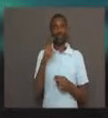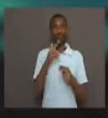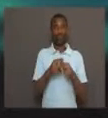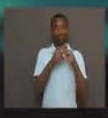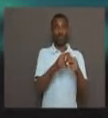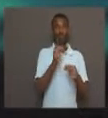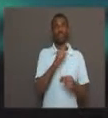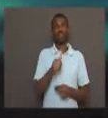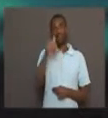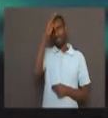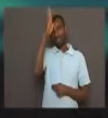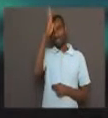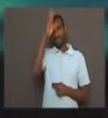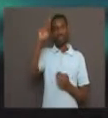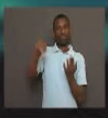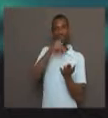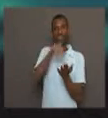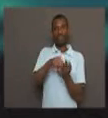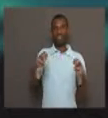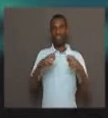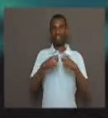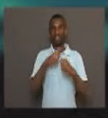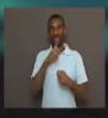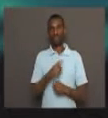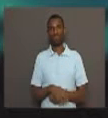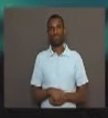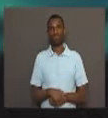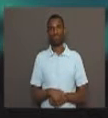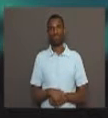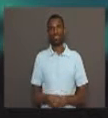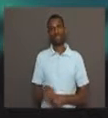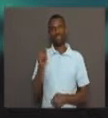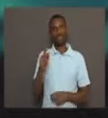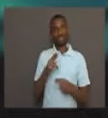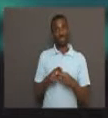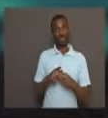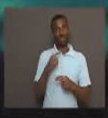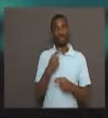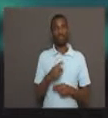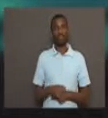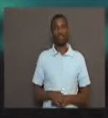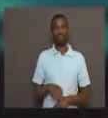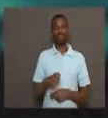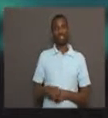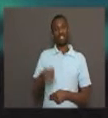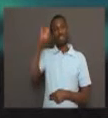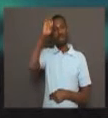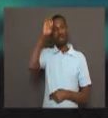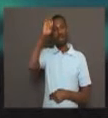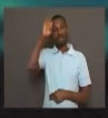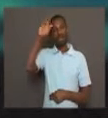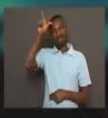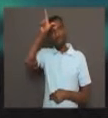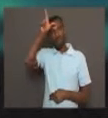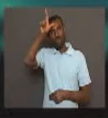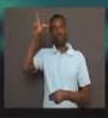the father of nuclear physics, Lord Ernest Rutherford, introduced a